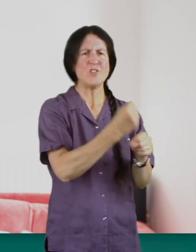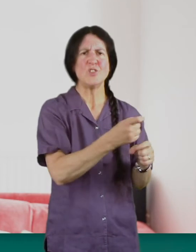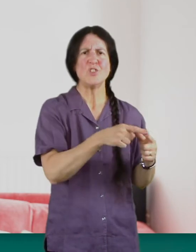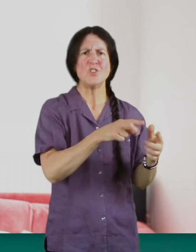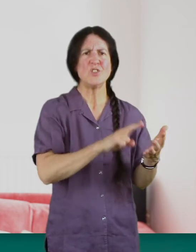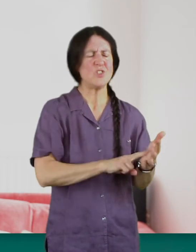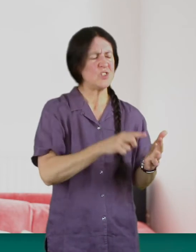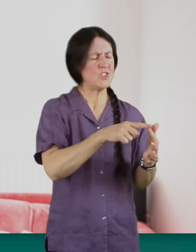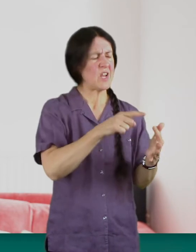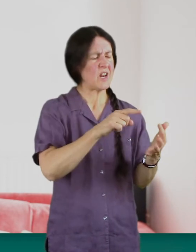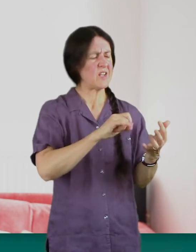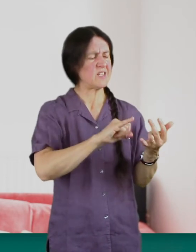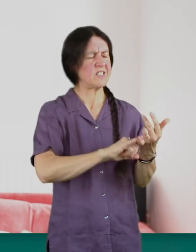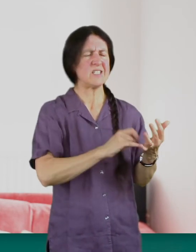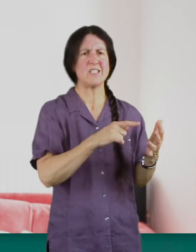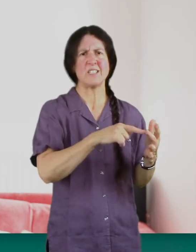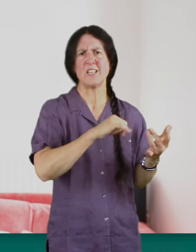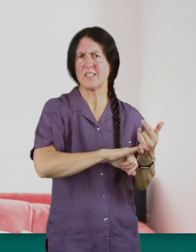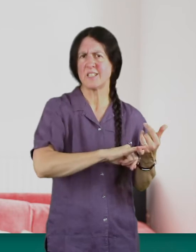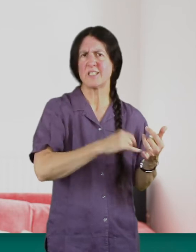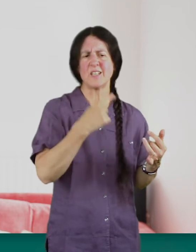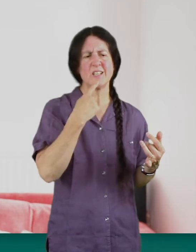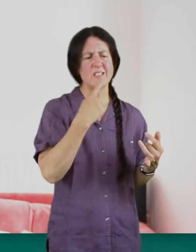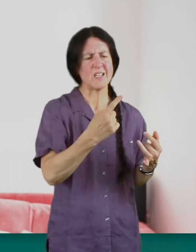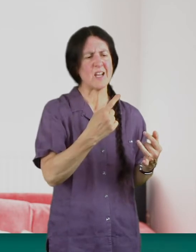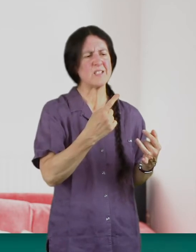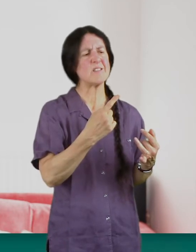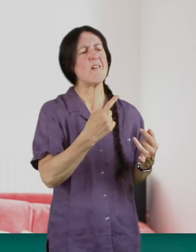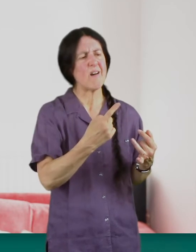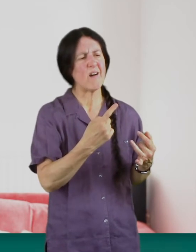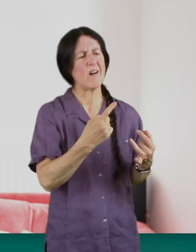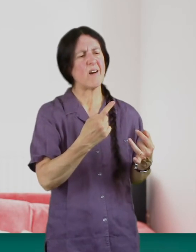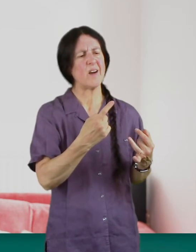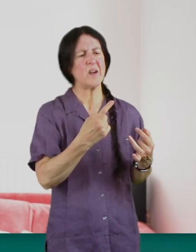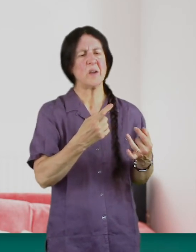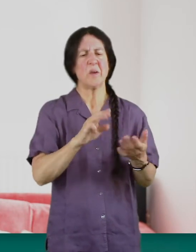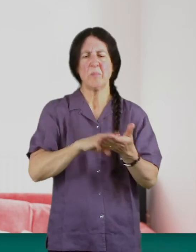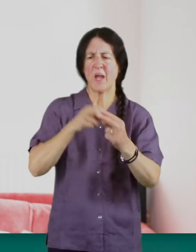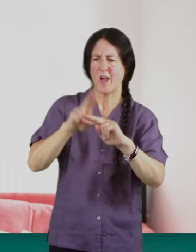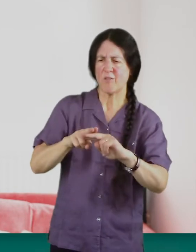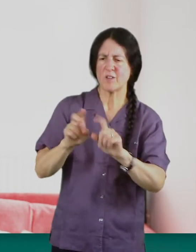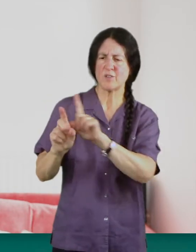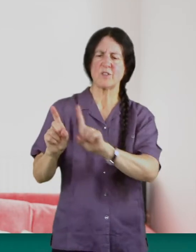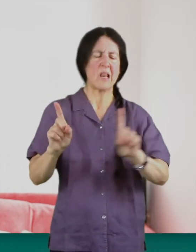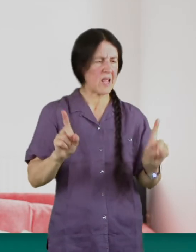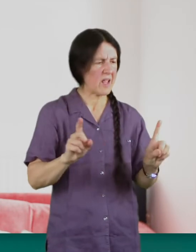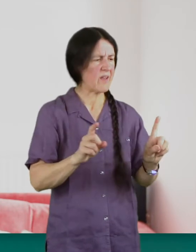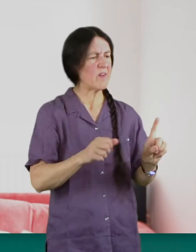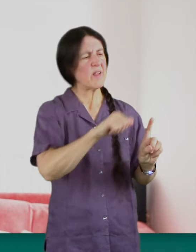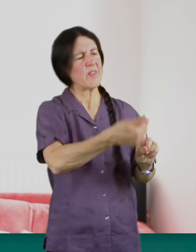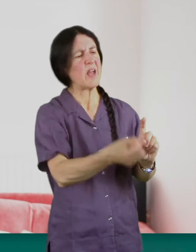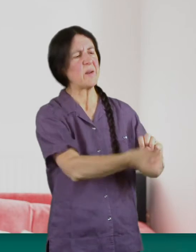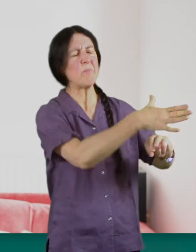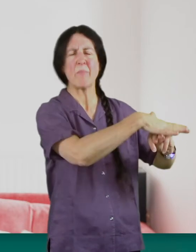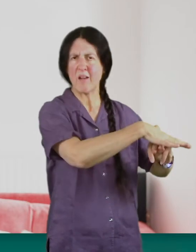leave our parents and cleave to our spouse. And there's loads more I could say about marriage, even though I am not married, because